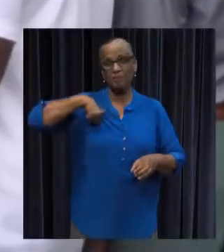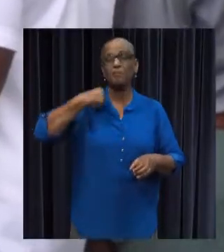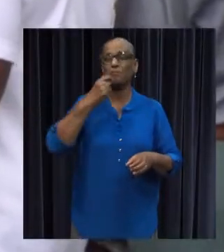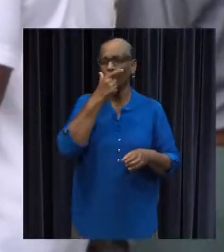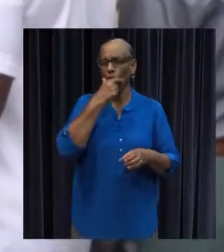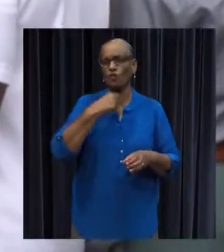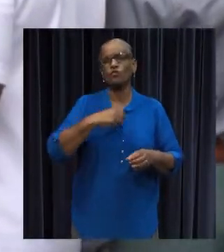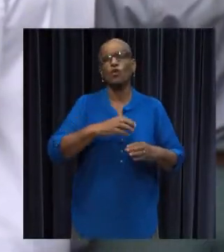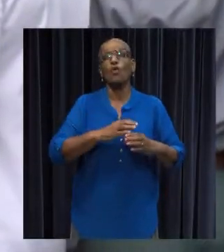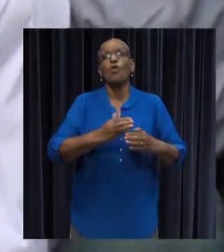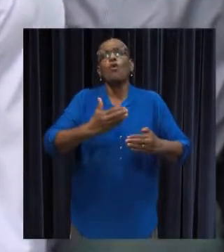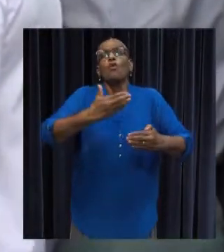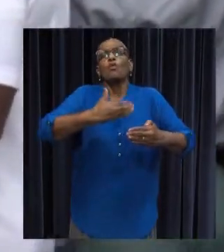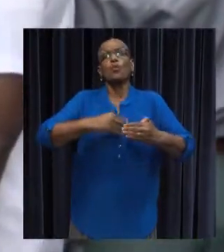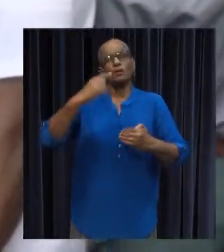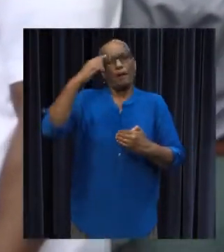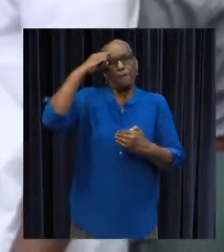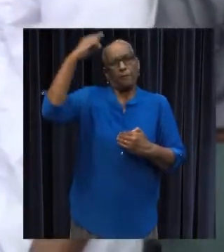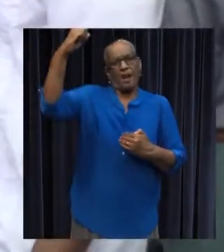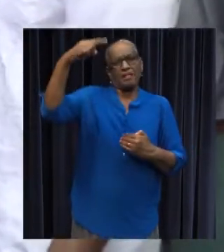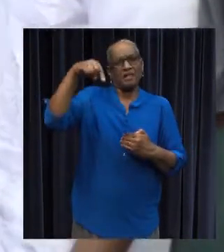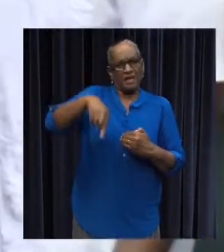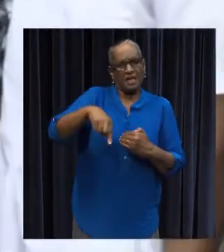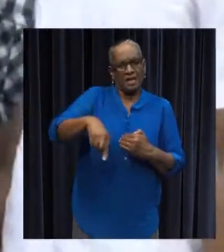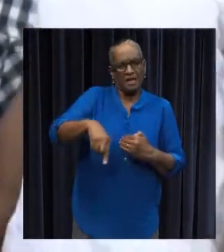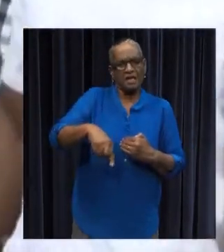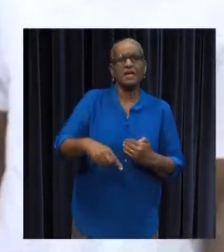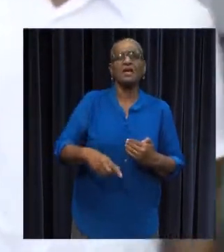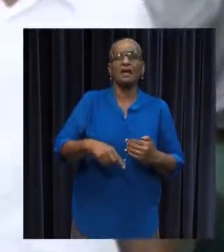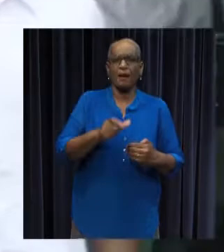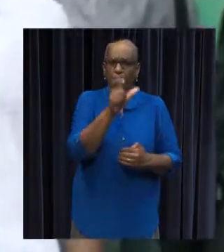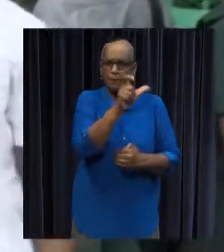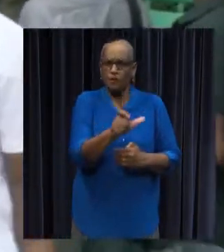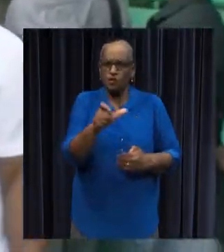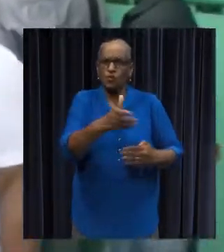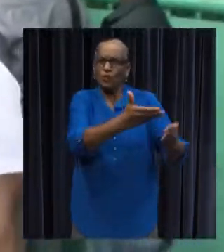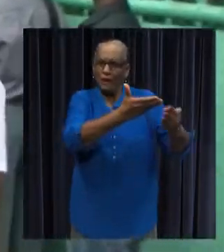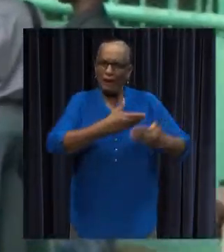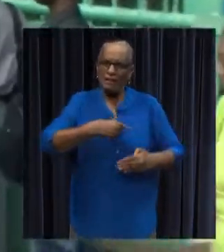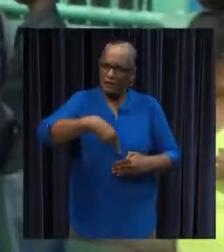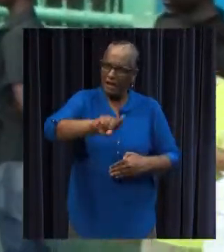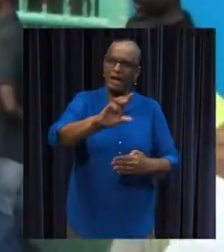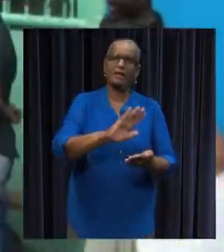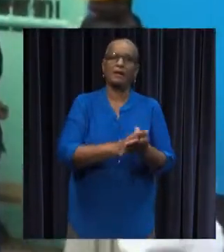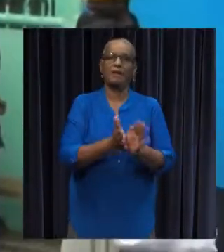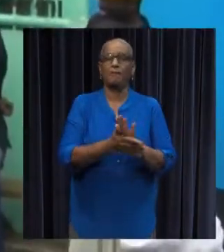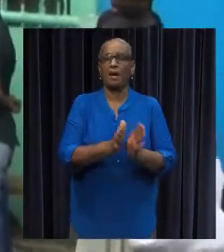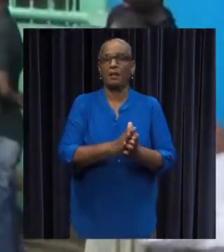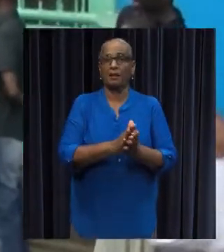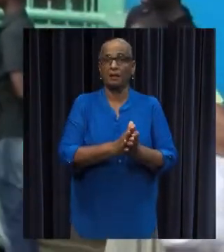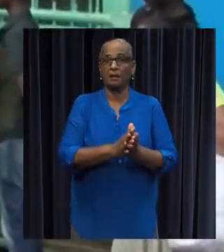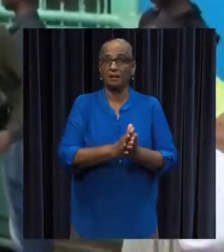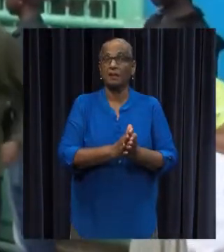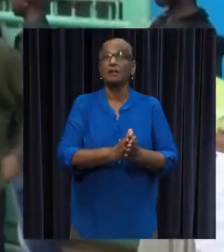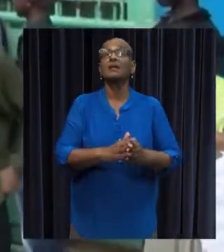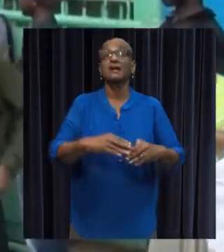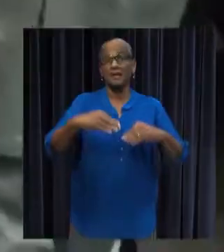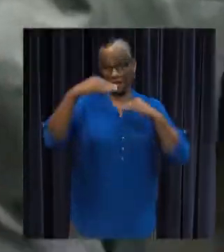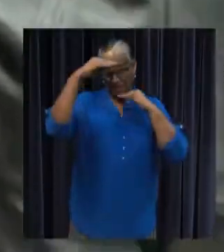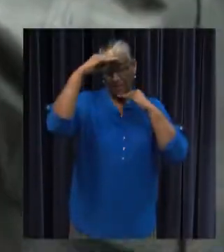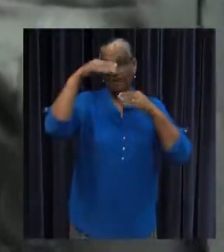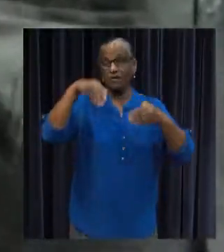from Barbados. According to President Bouterse, there is a larger plan behind the visit with the guests